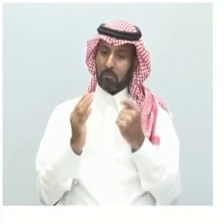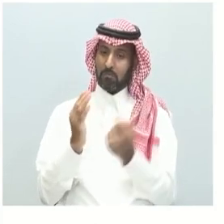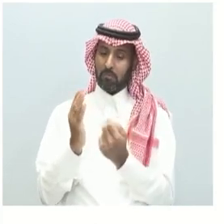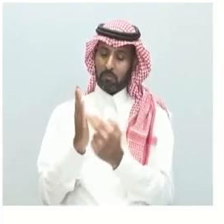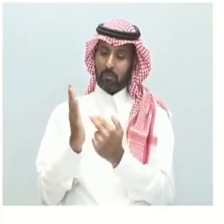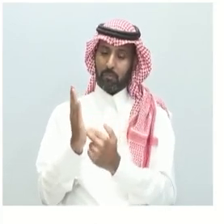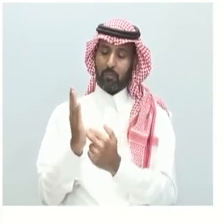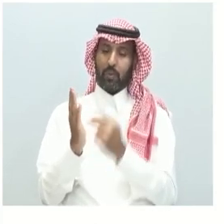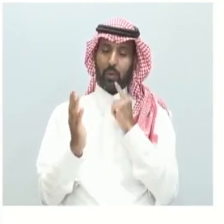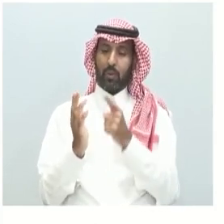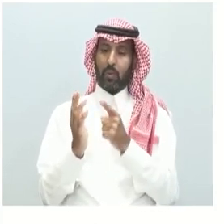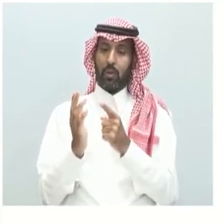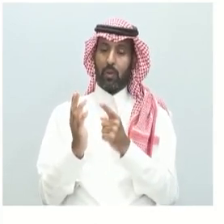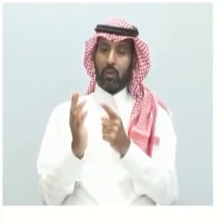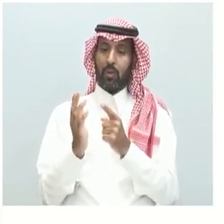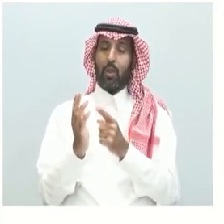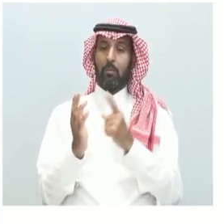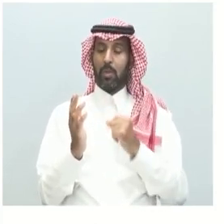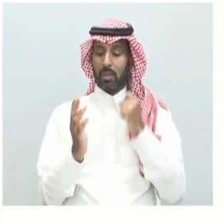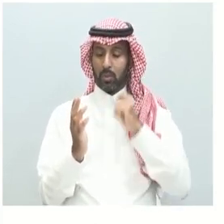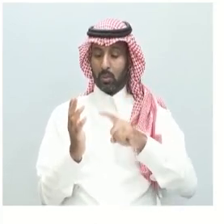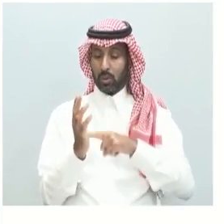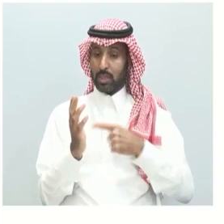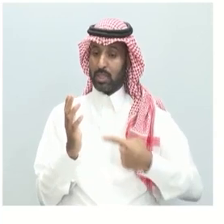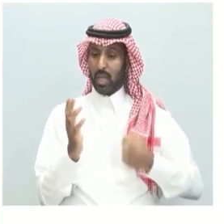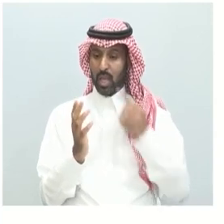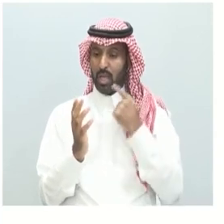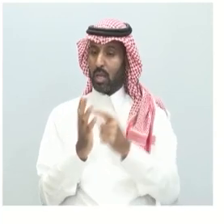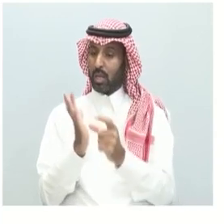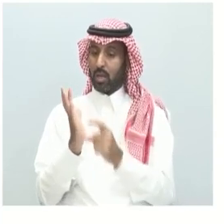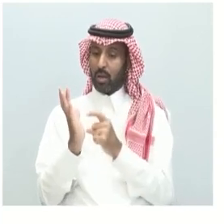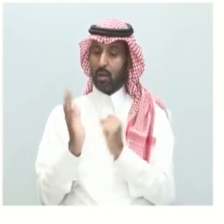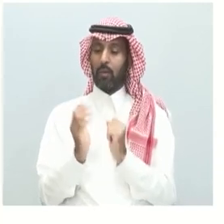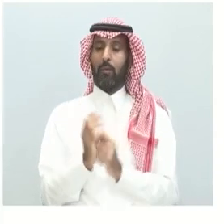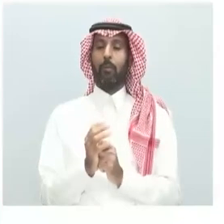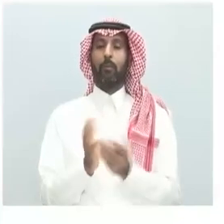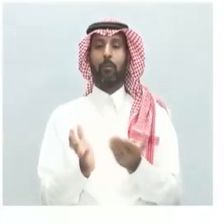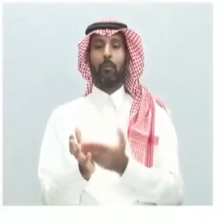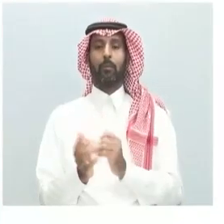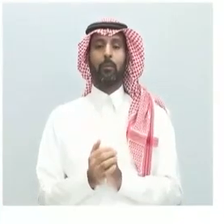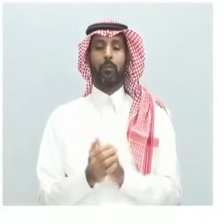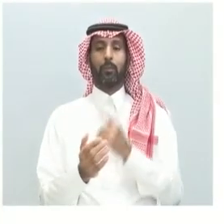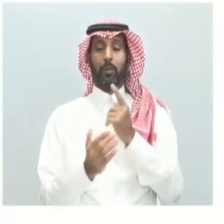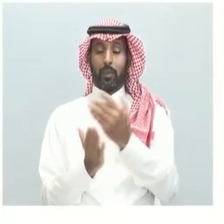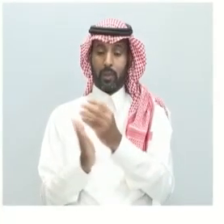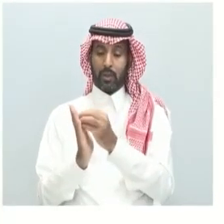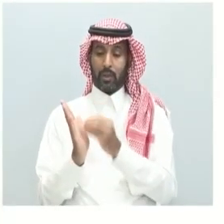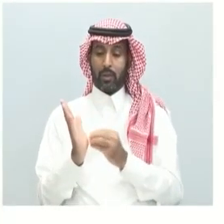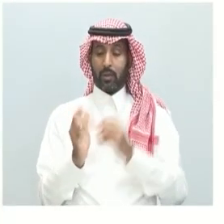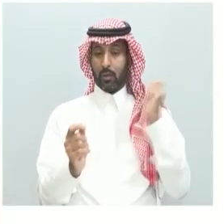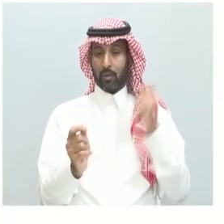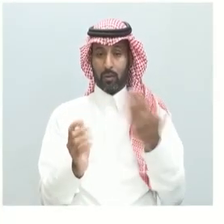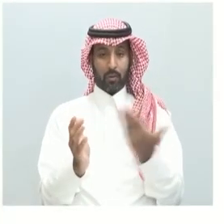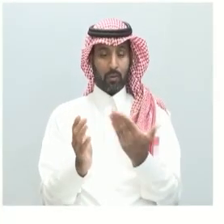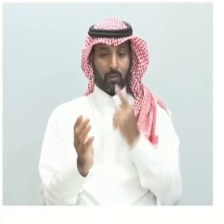way with the best wishes, yours sincerely, and so on. So these are today's